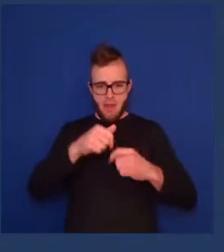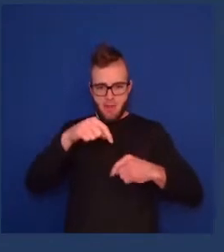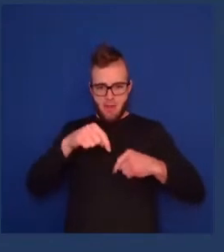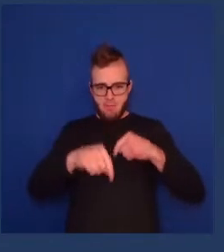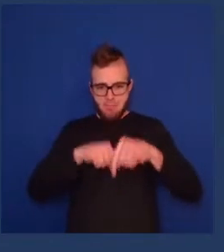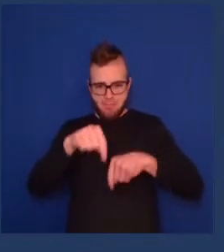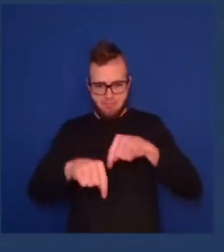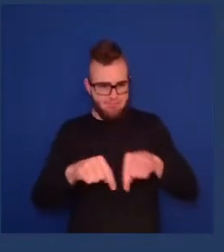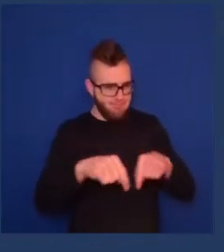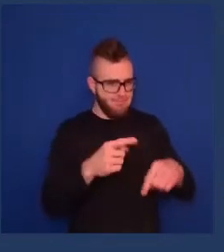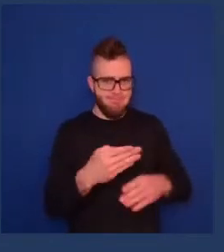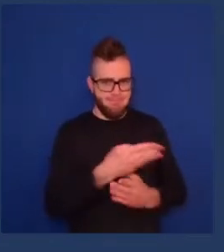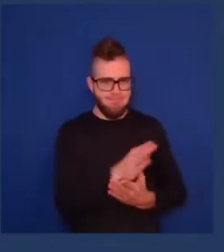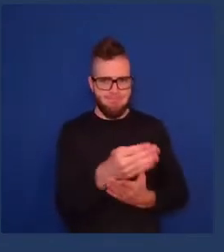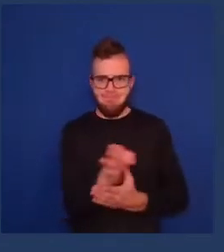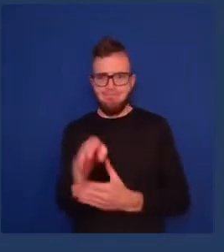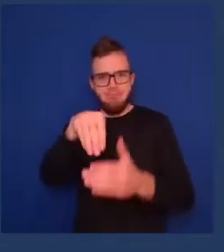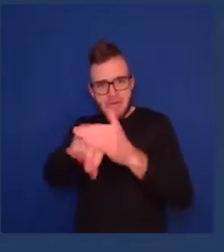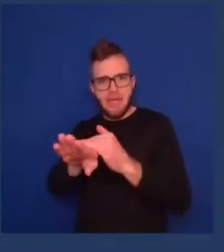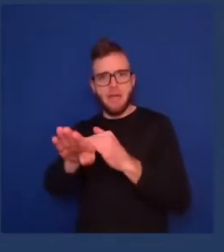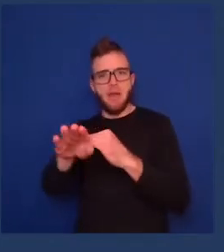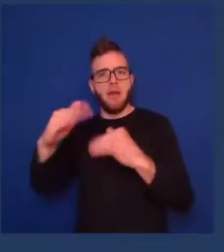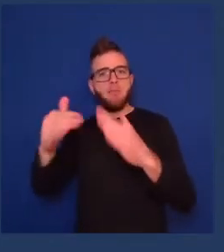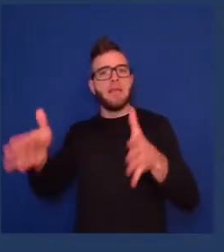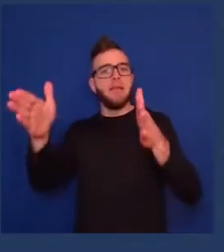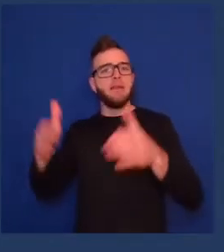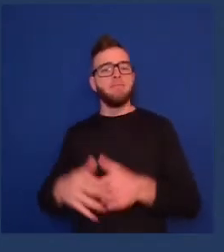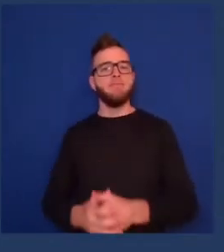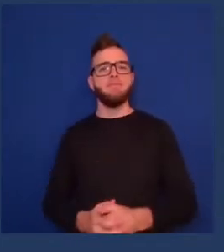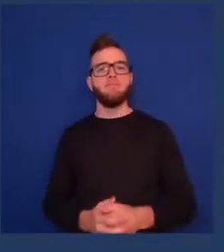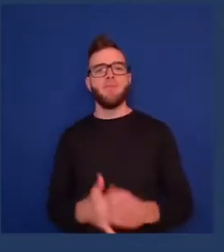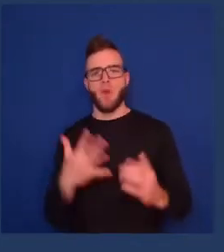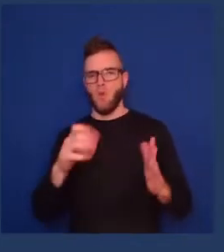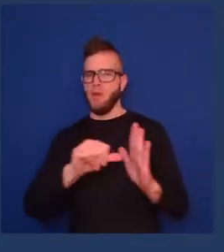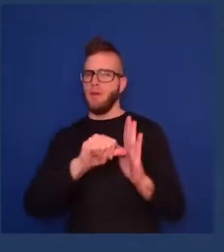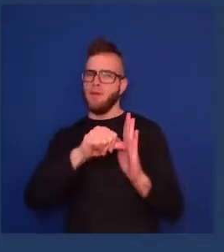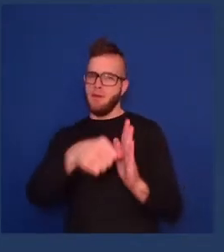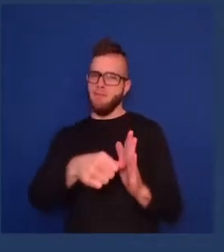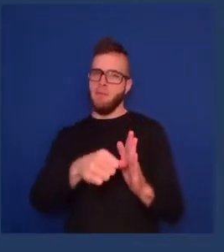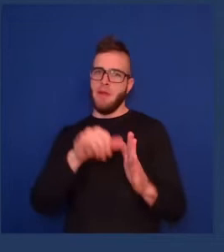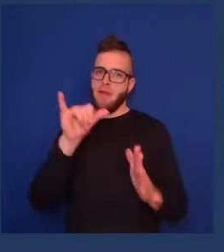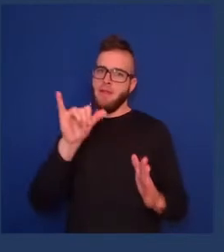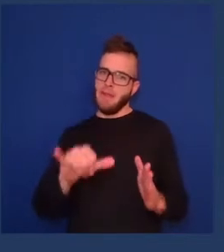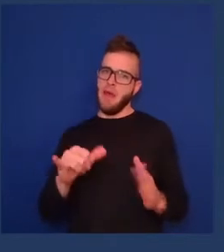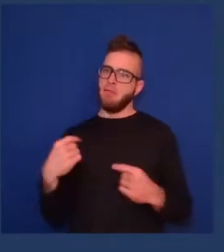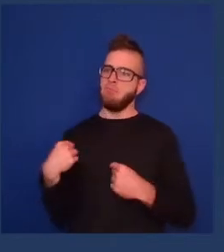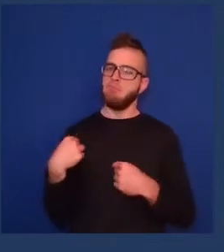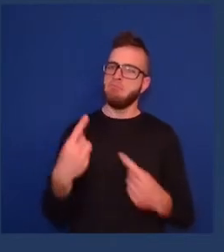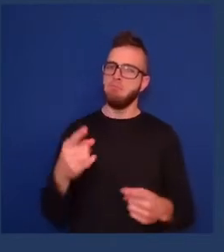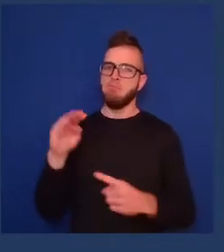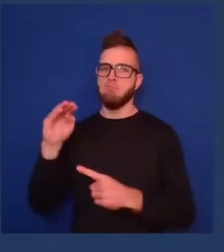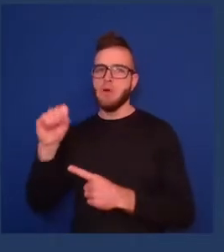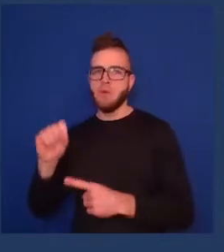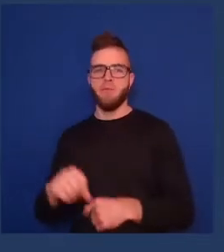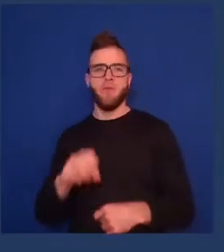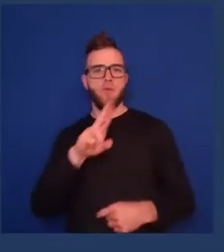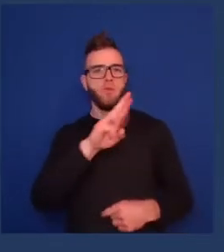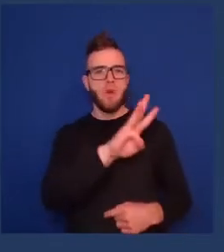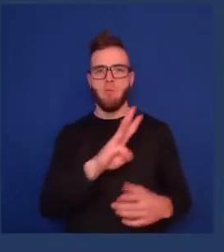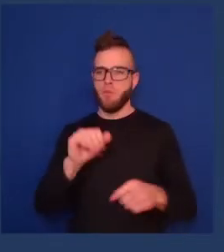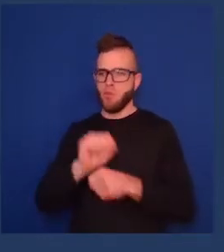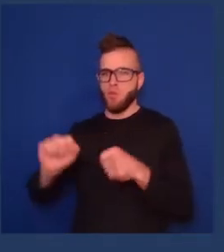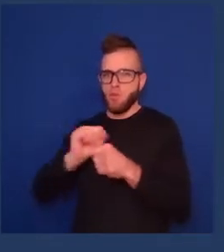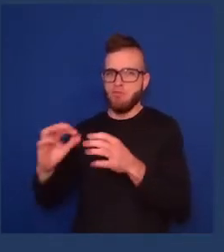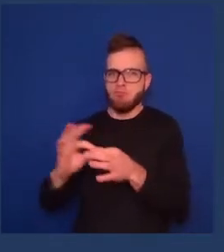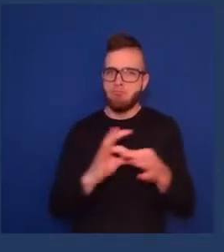route to the actual door of a building that they're trying to enter. And again, just wanted to highlight that this is the kind of stuff that we've been doing